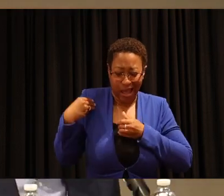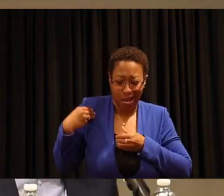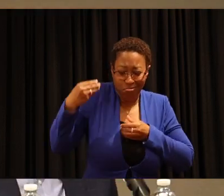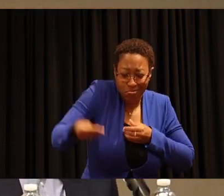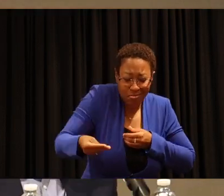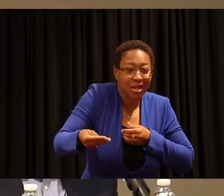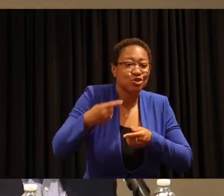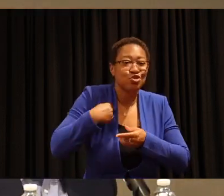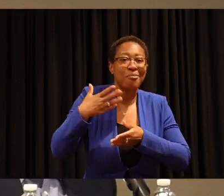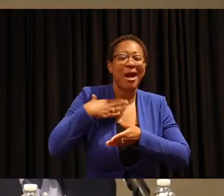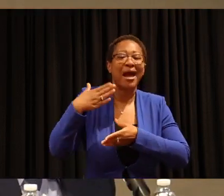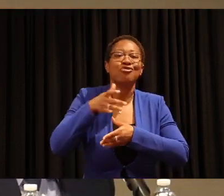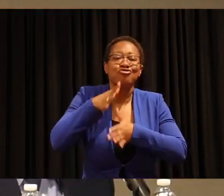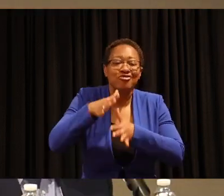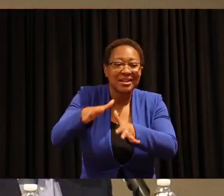generational wealth?